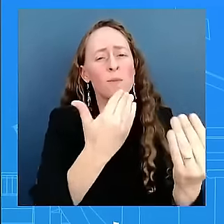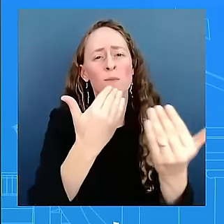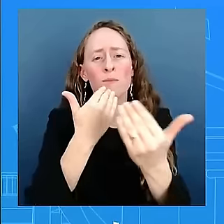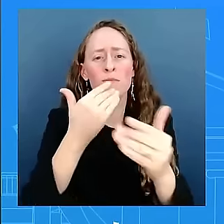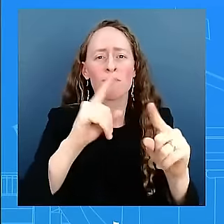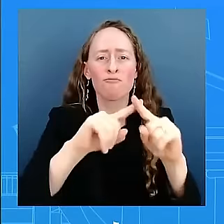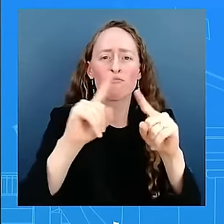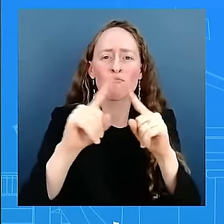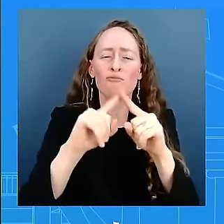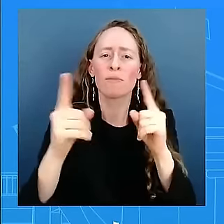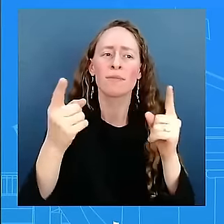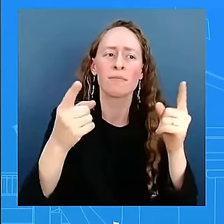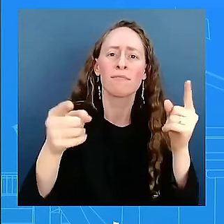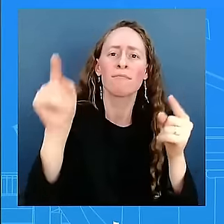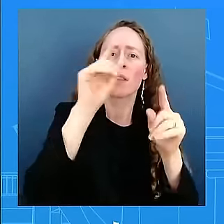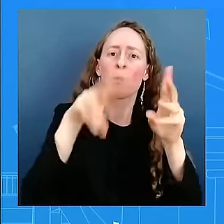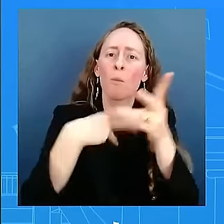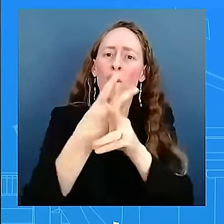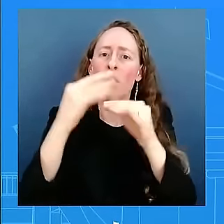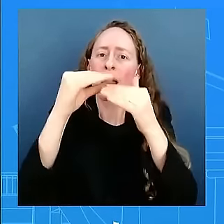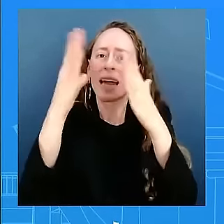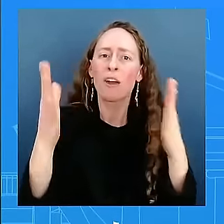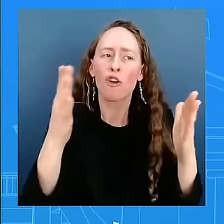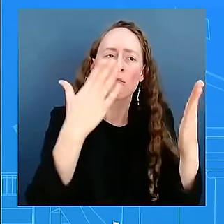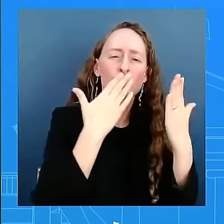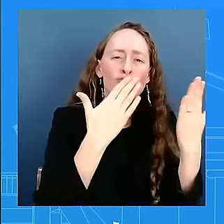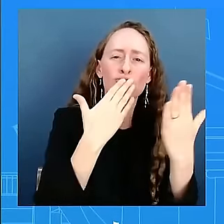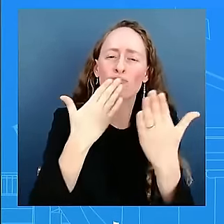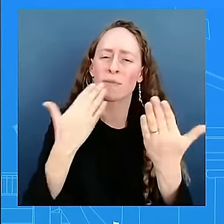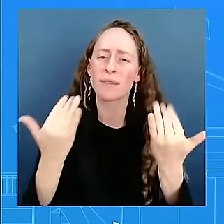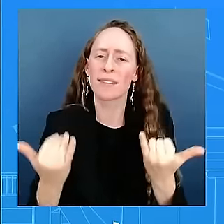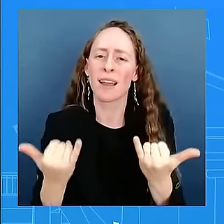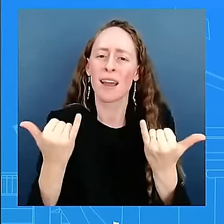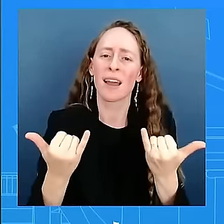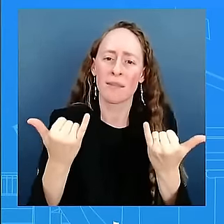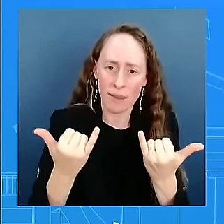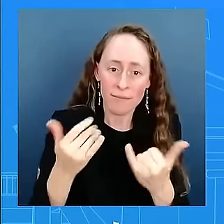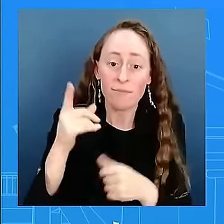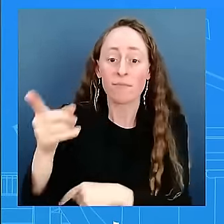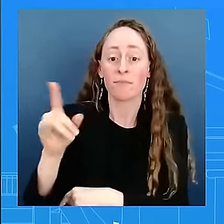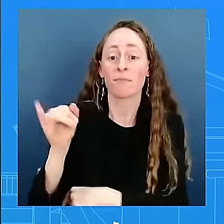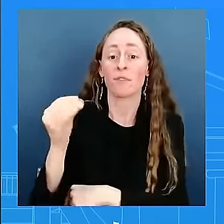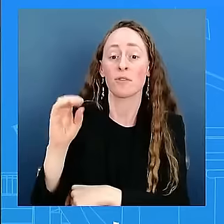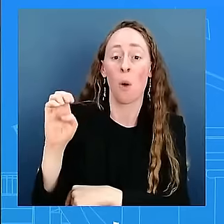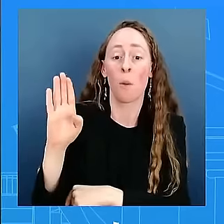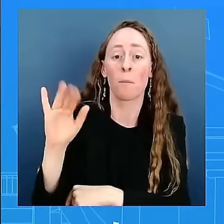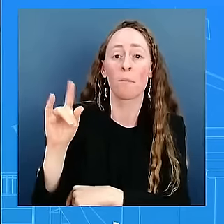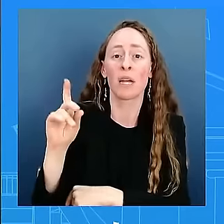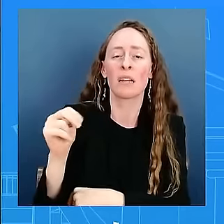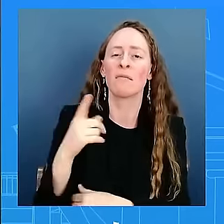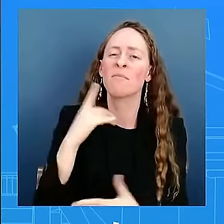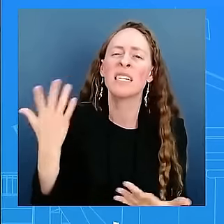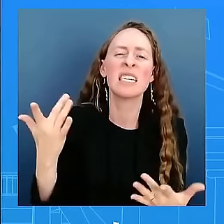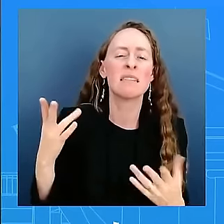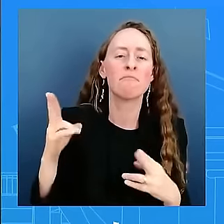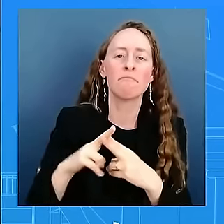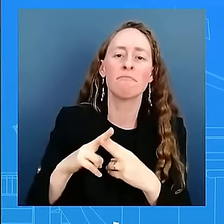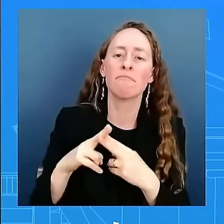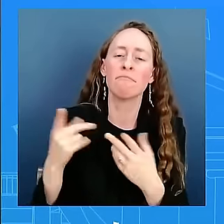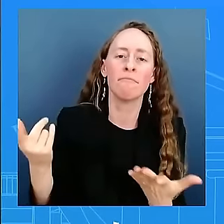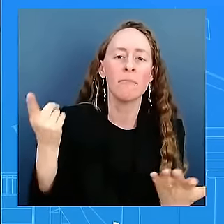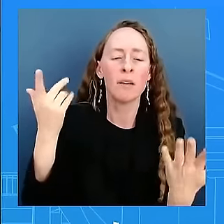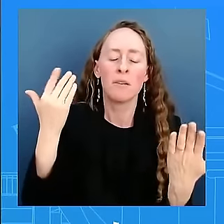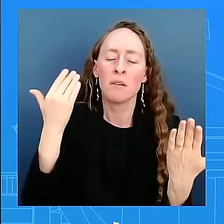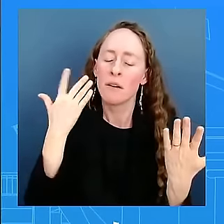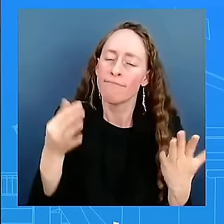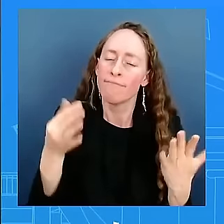say this was vintage Joe Biden, rallying American allies to save American citizens and Russian freedom